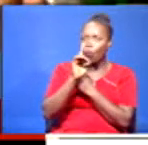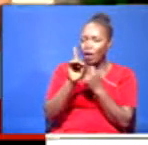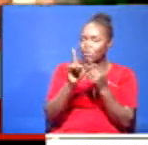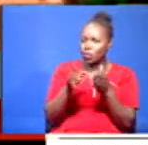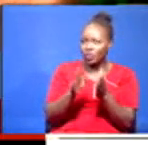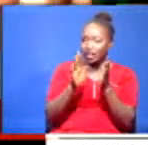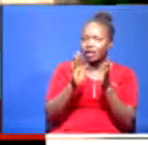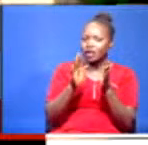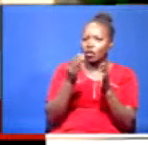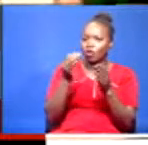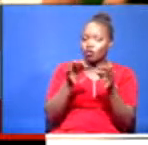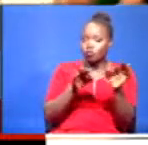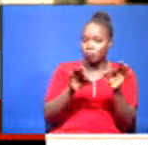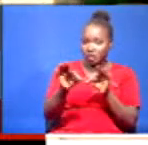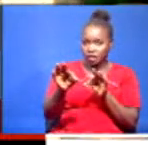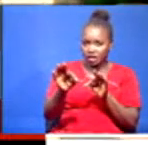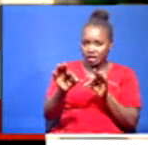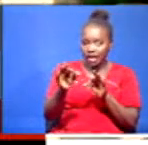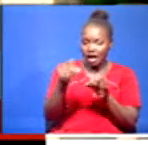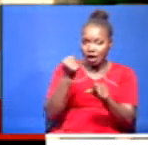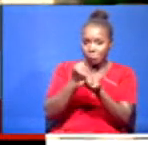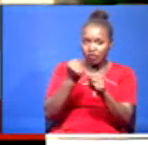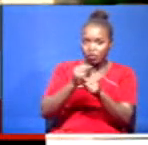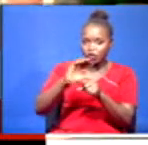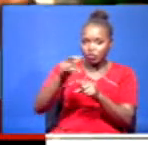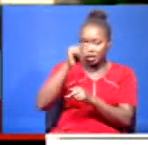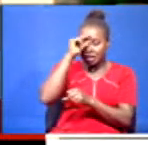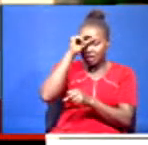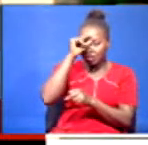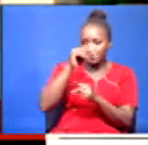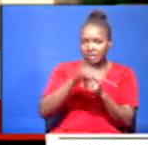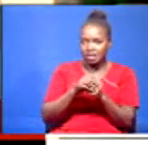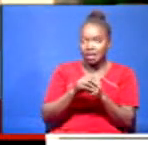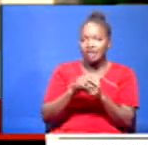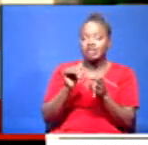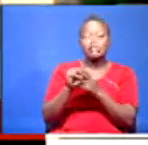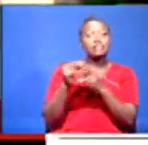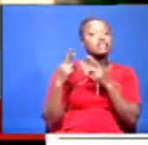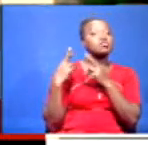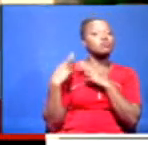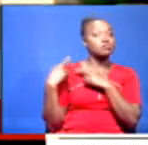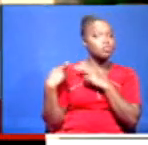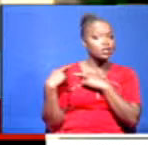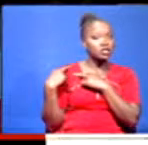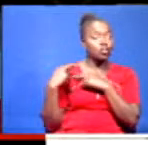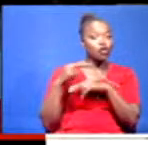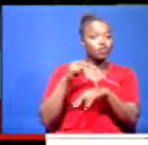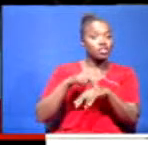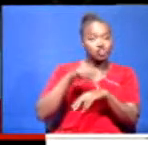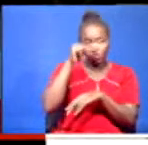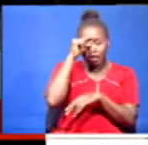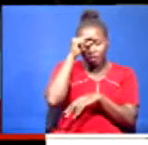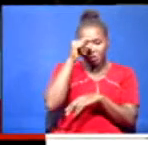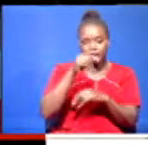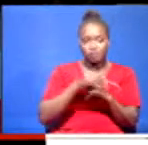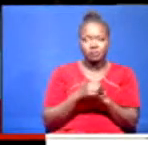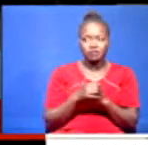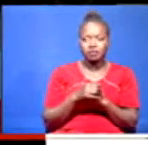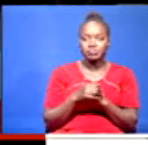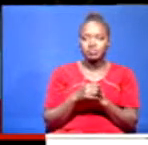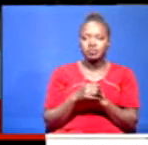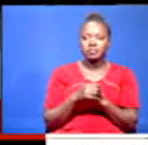of measuring performance of county government, and that is the responsibility of the national government.